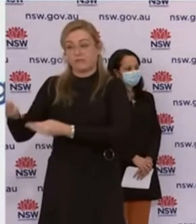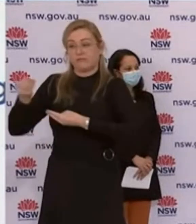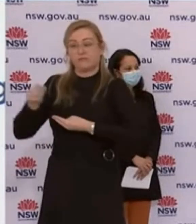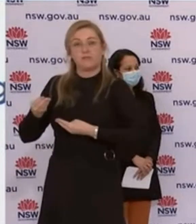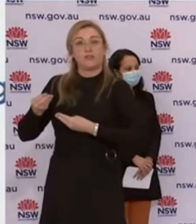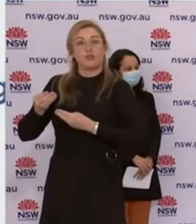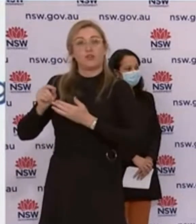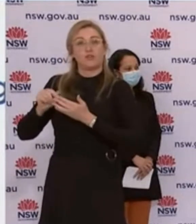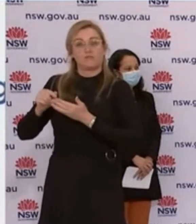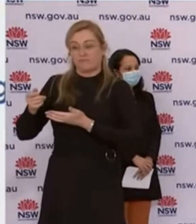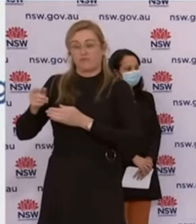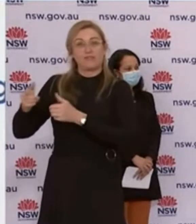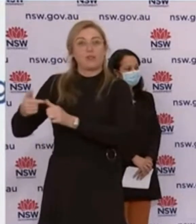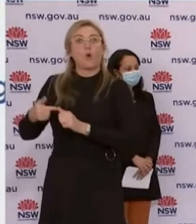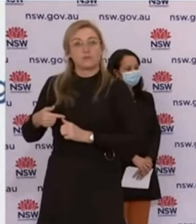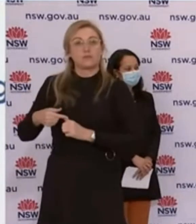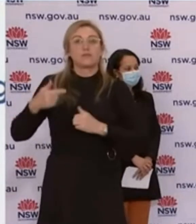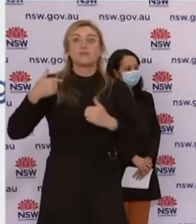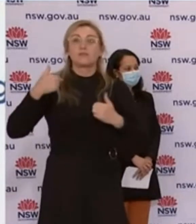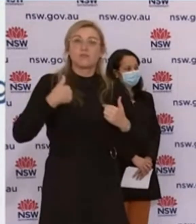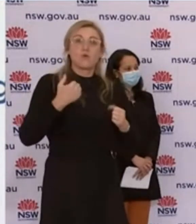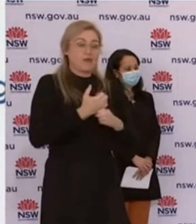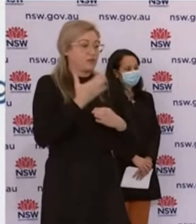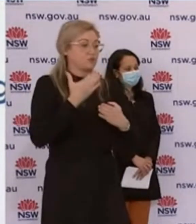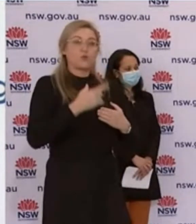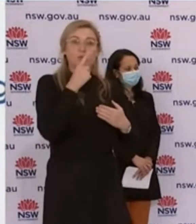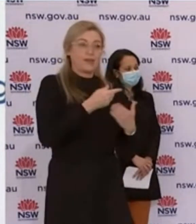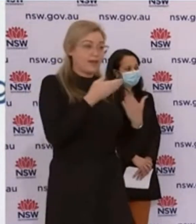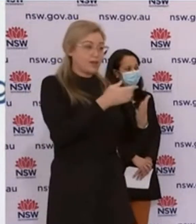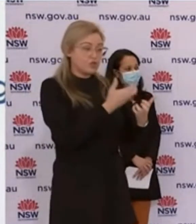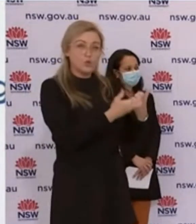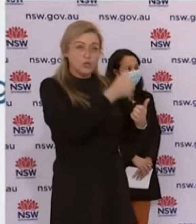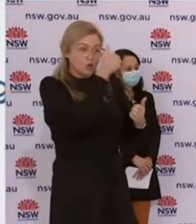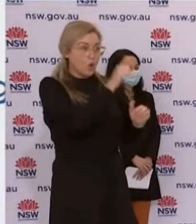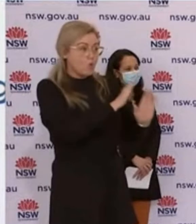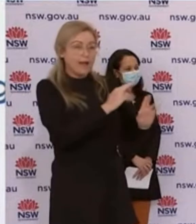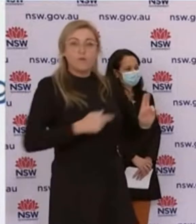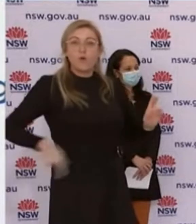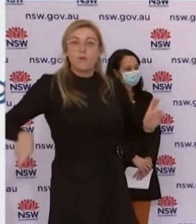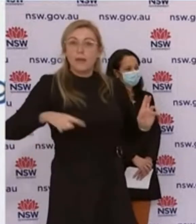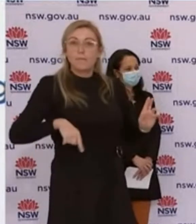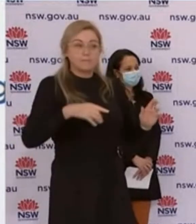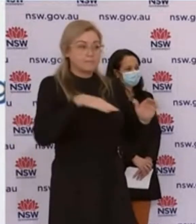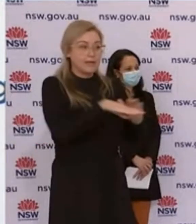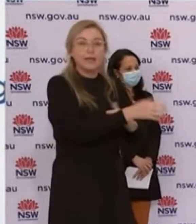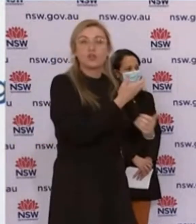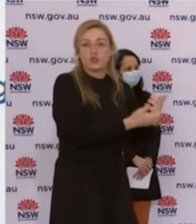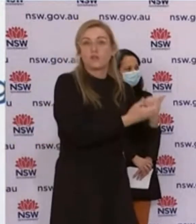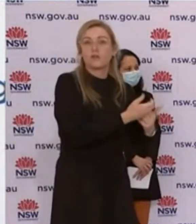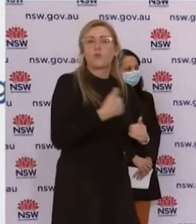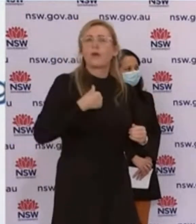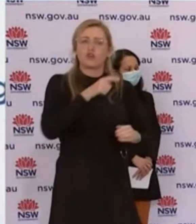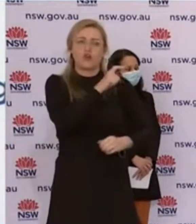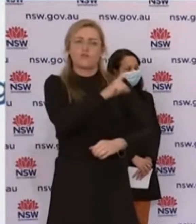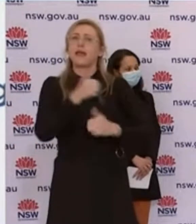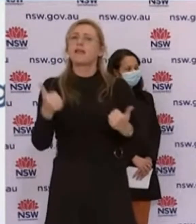we're all supporting the Year 12 students to be able to get their HSC. It's important, and we feel confident that we will be able to have the markers that we need and to get this